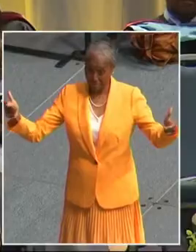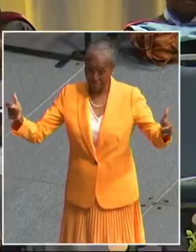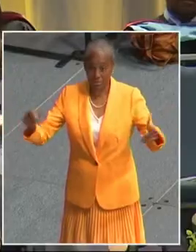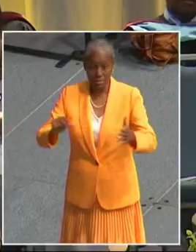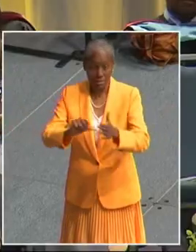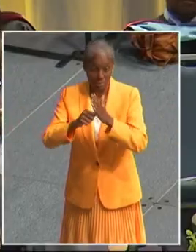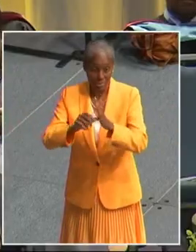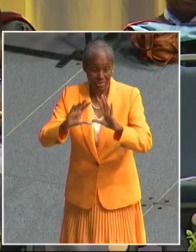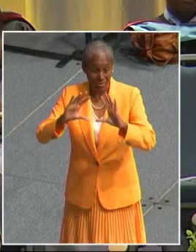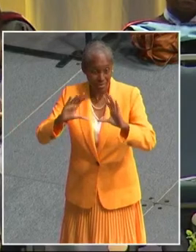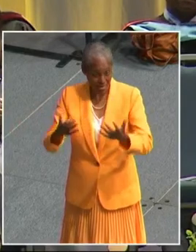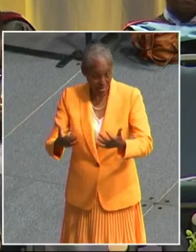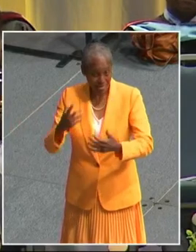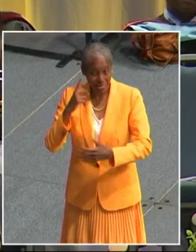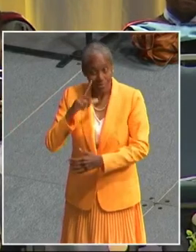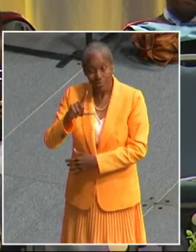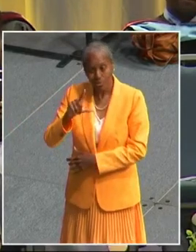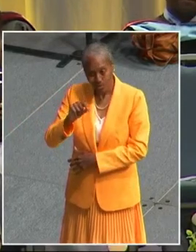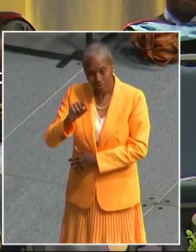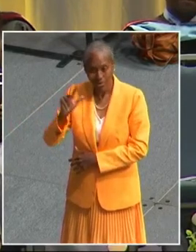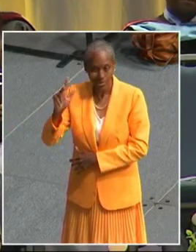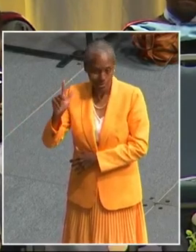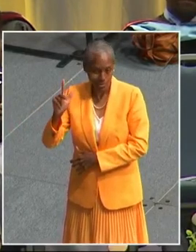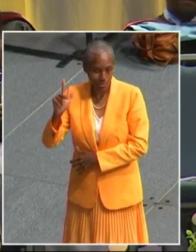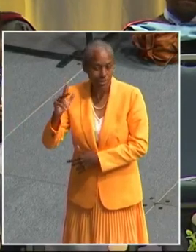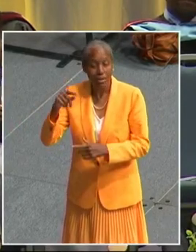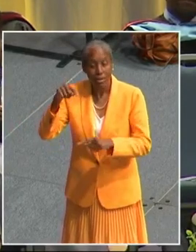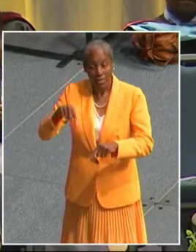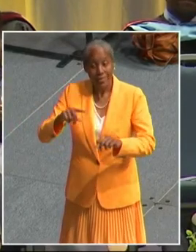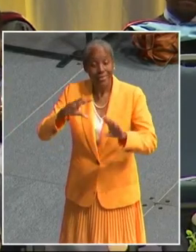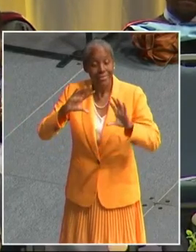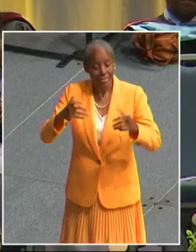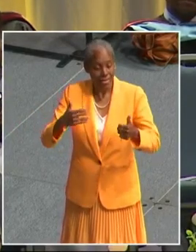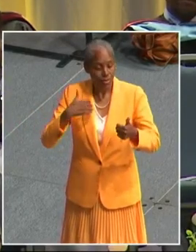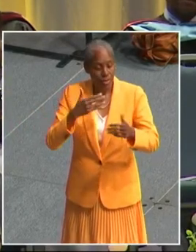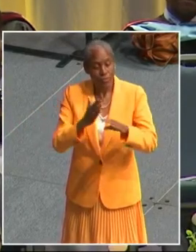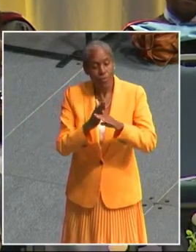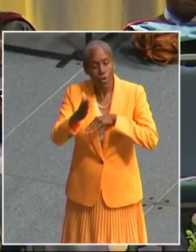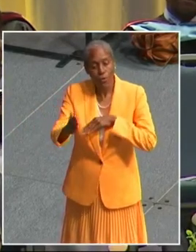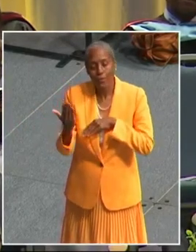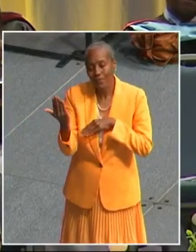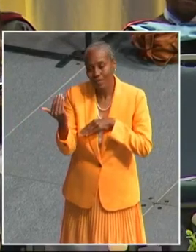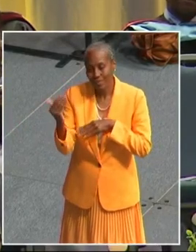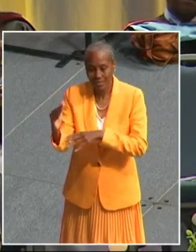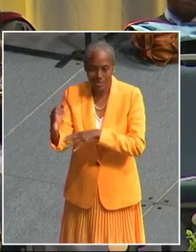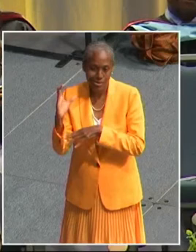of 2023. In this class, we have more than